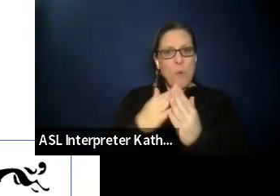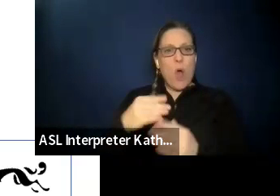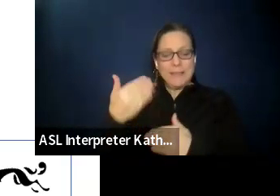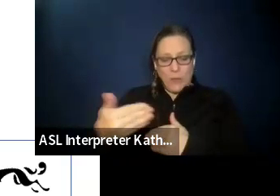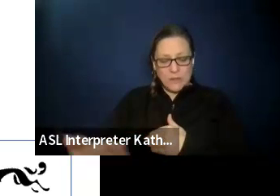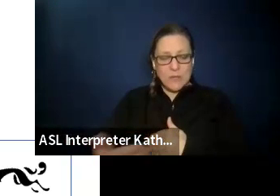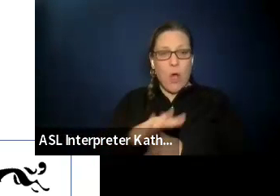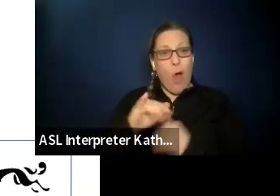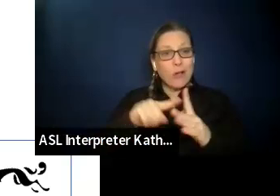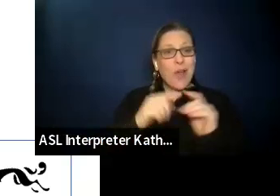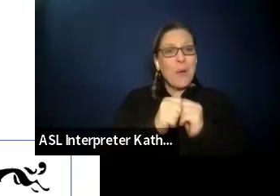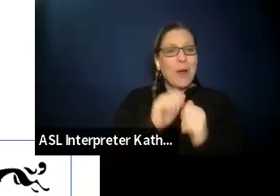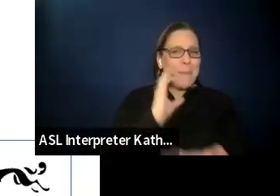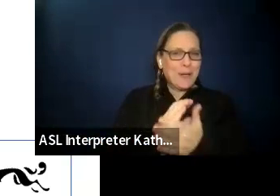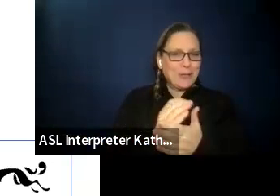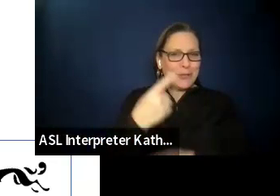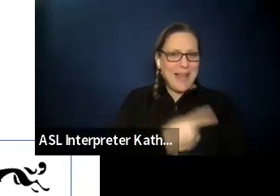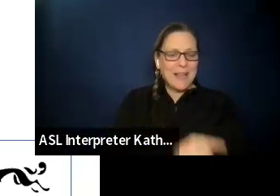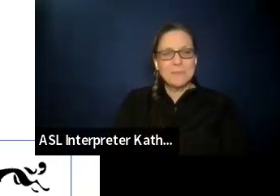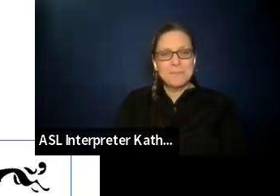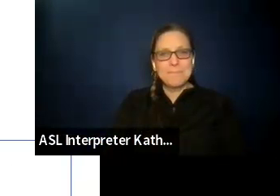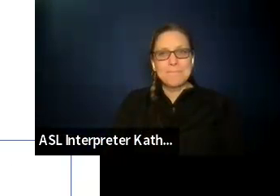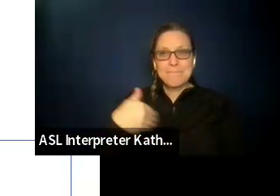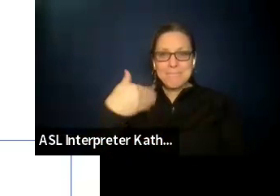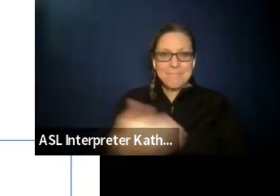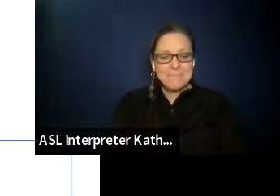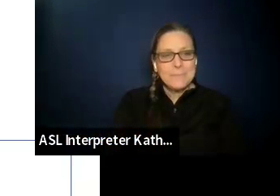which all started with Picture Day. Next slide.